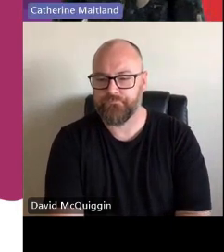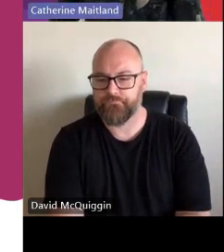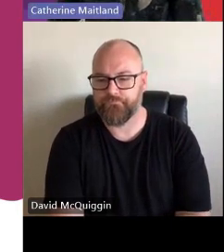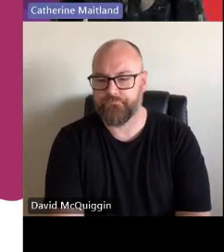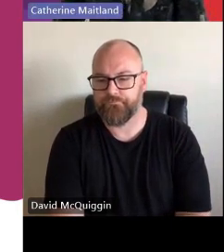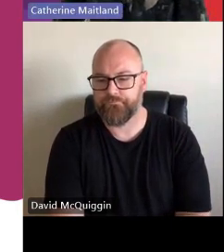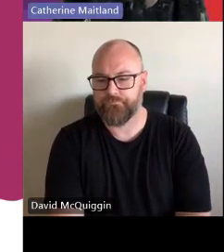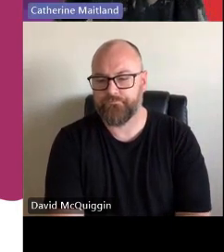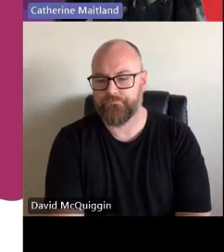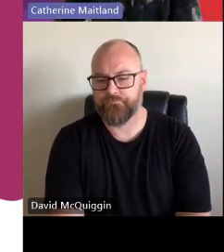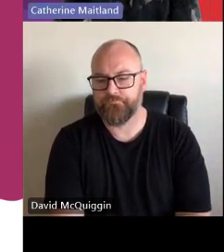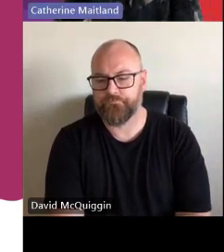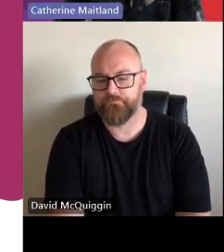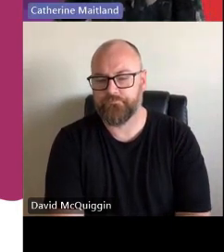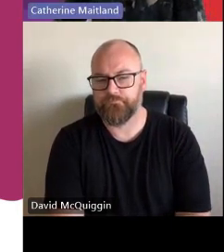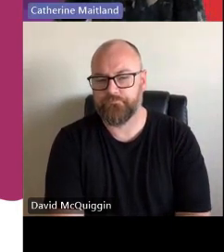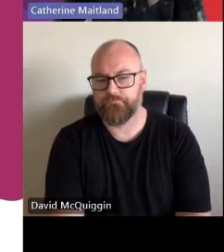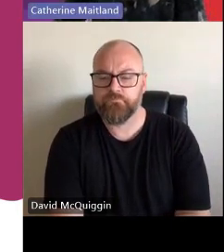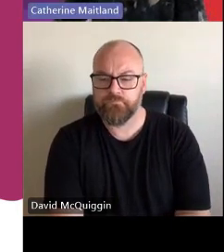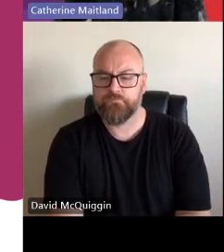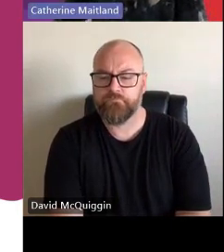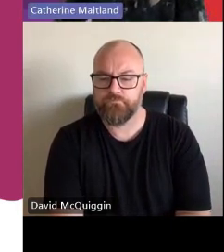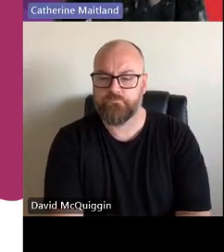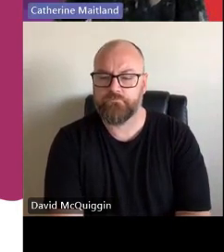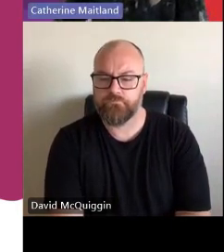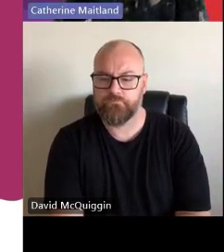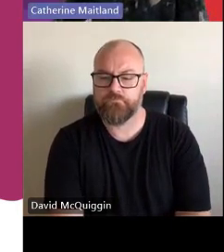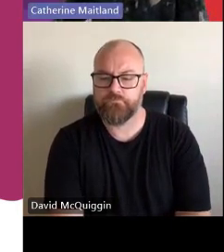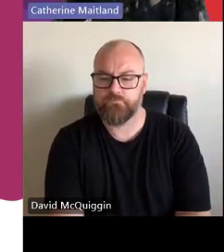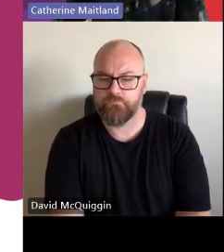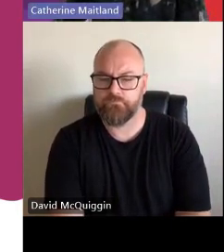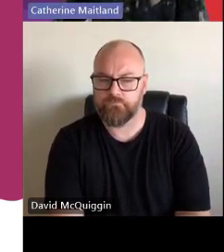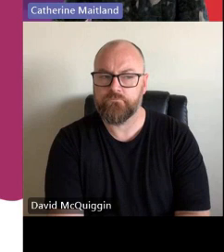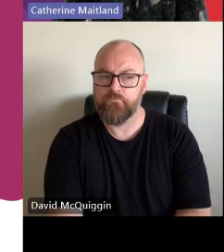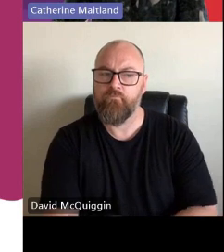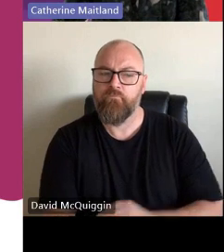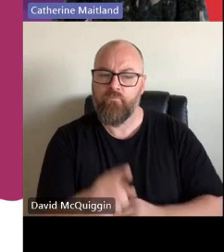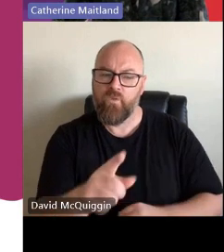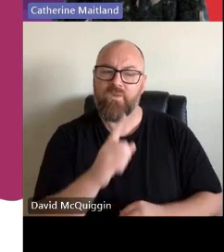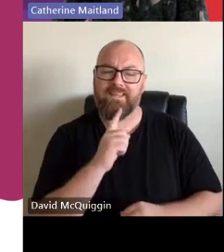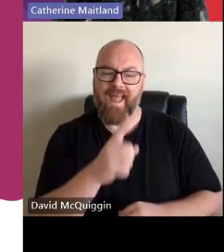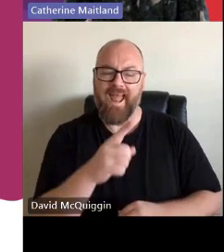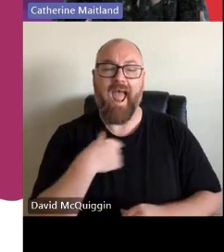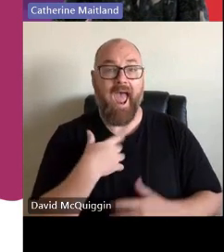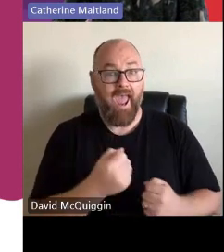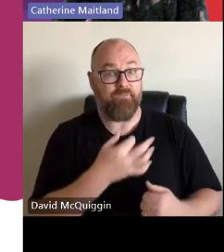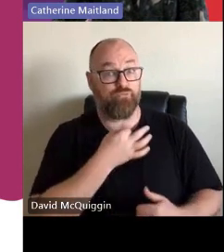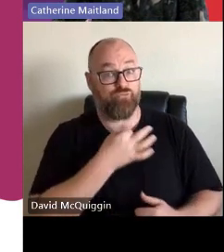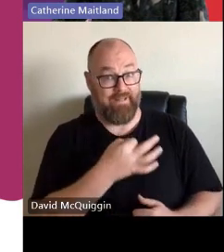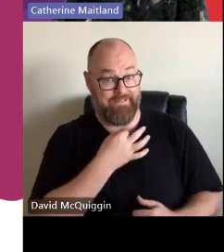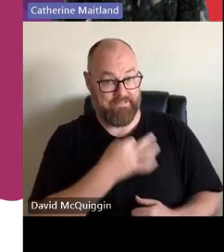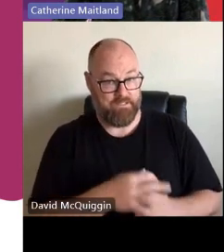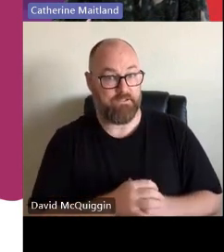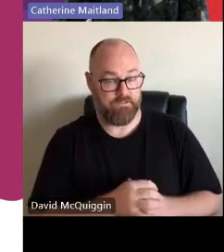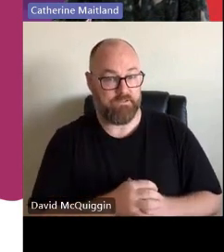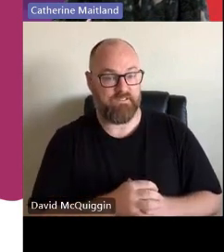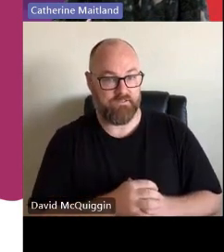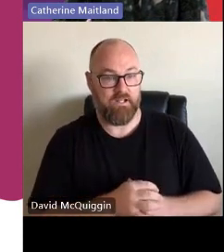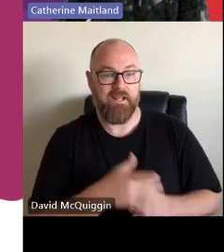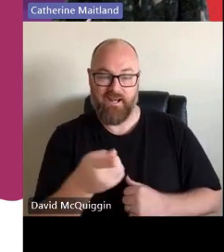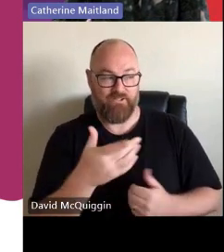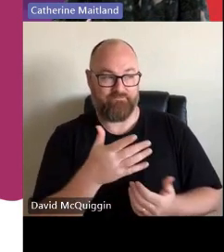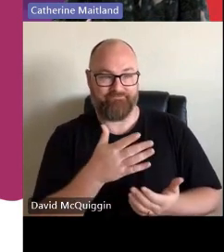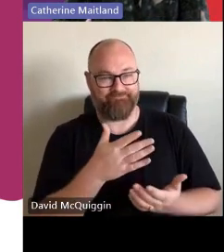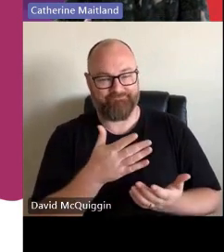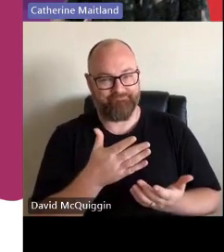I'll just point out here that there is a risk in workplace adjustments being dependent on the skills and knowledge of